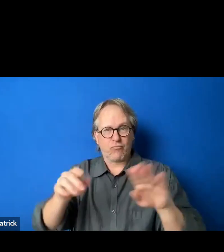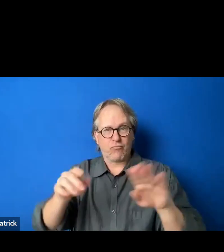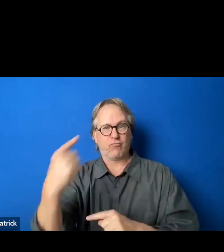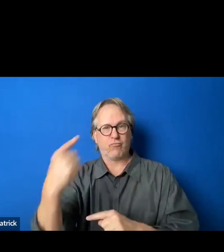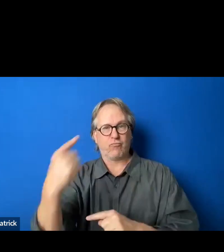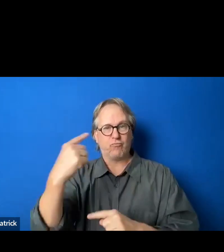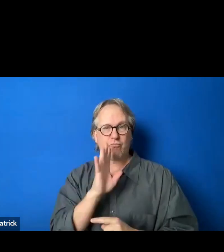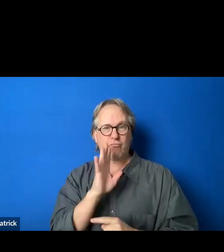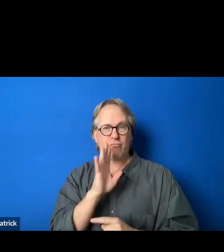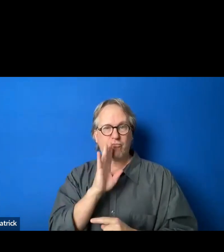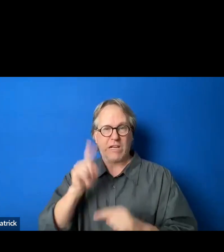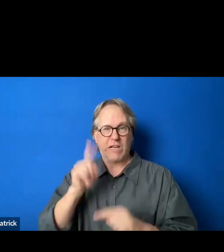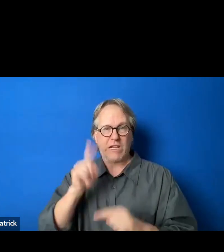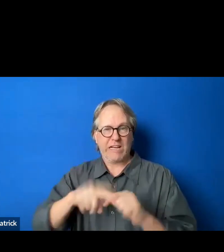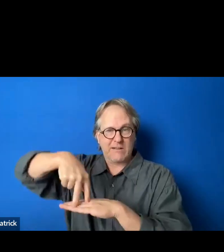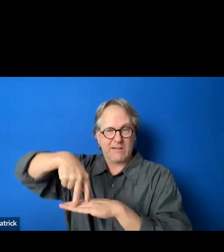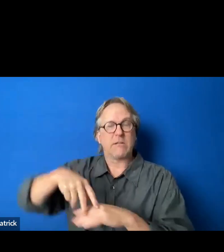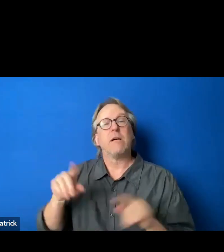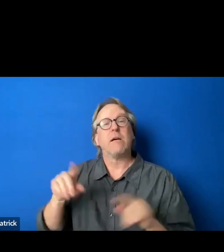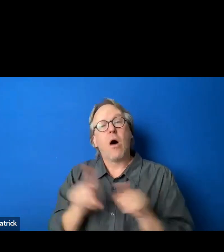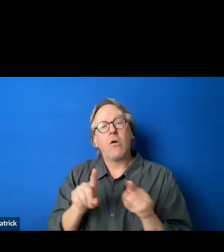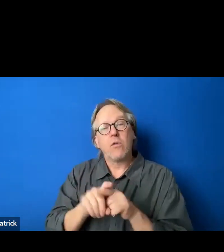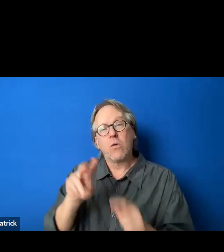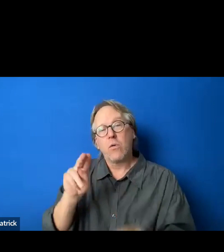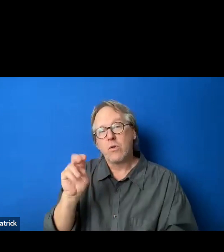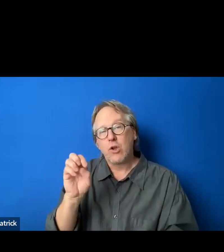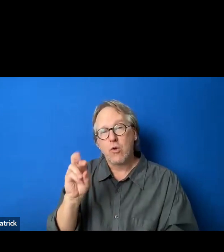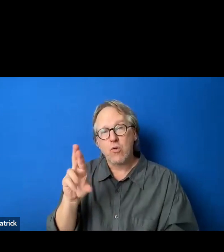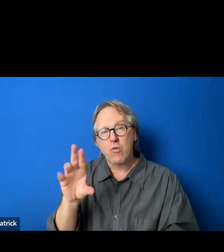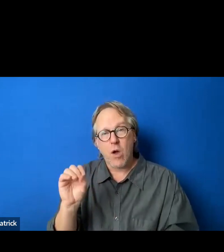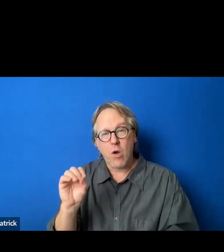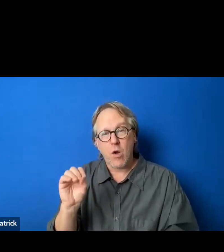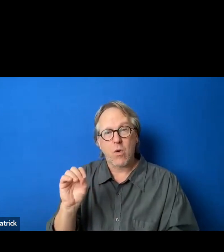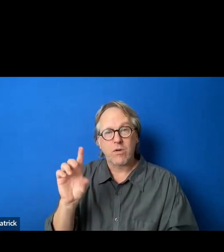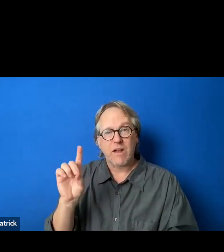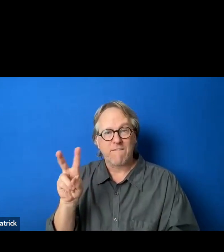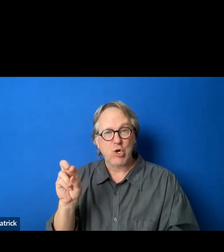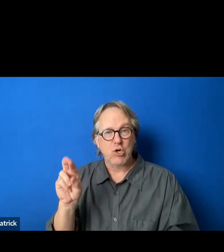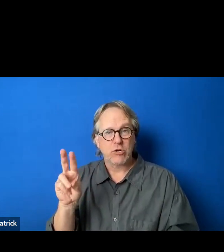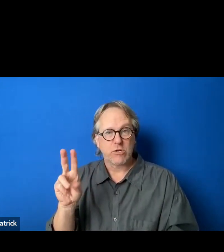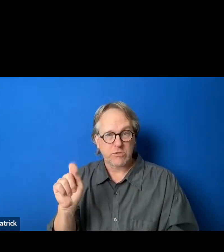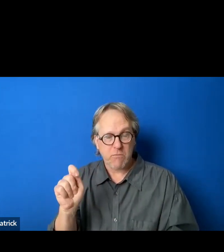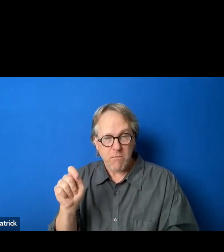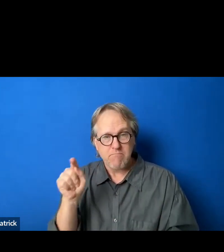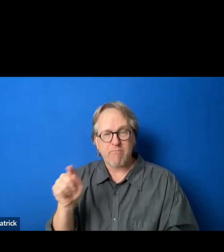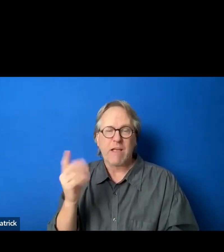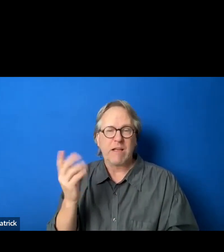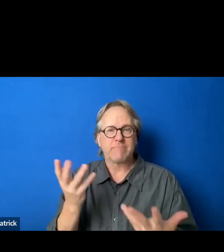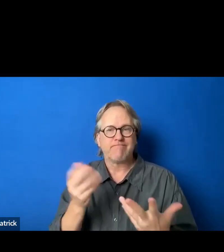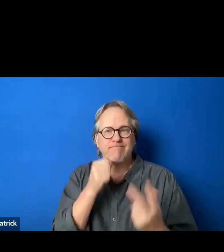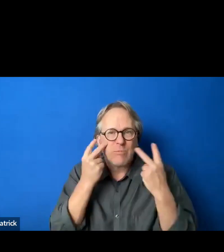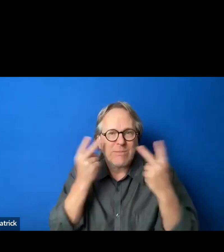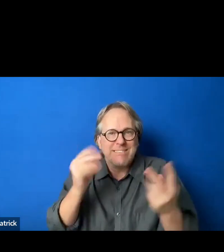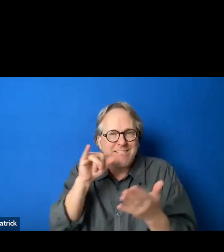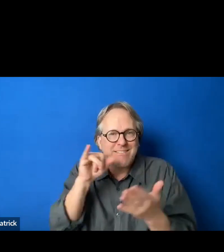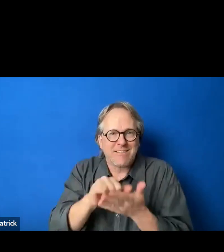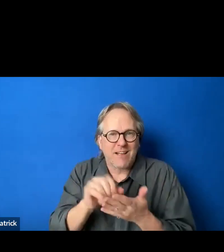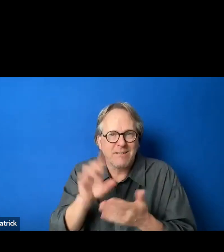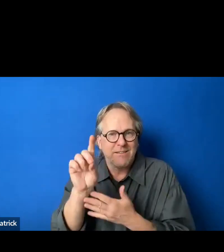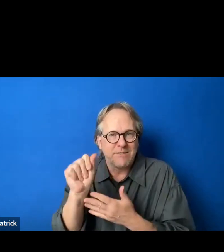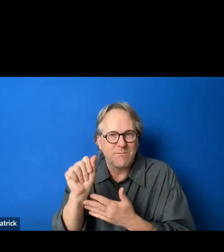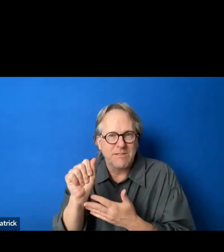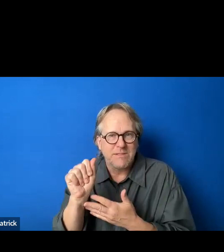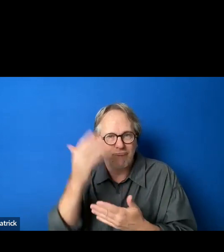And then I'm also neurodivergent. So again, that's another kind of invisible disability.